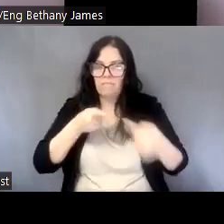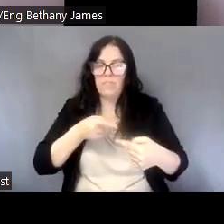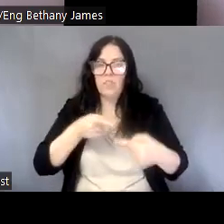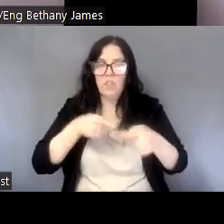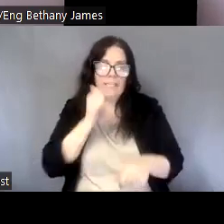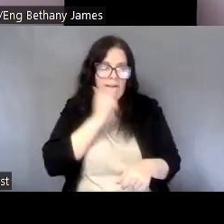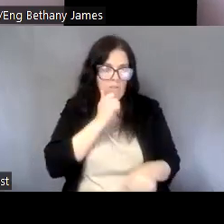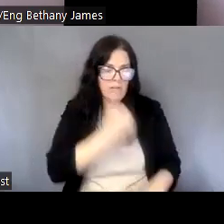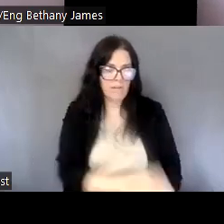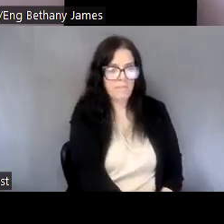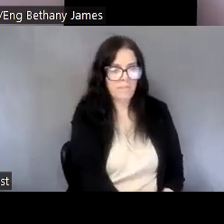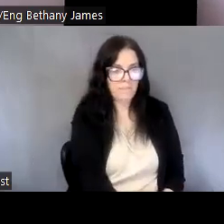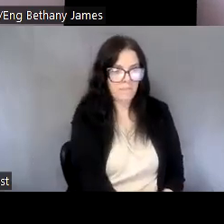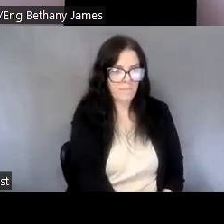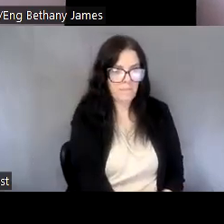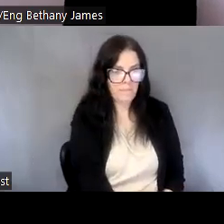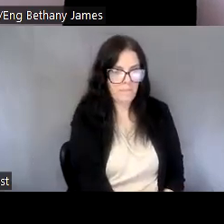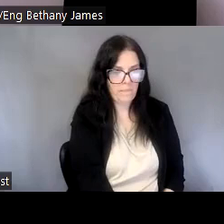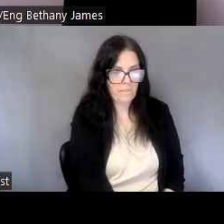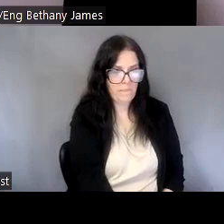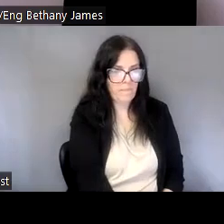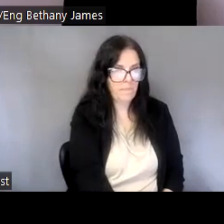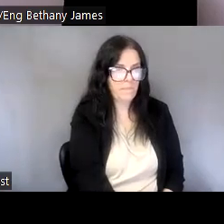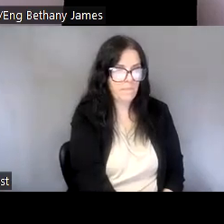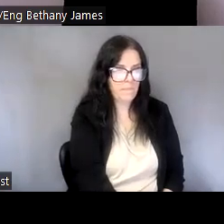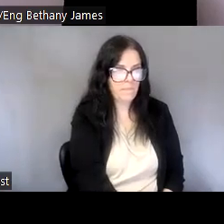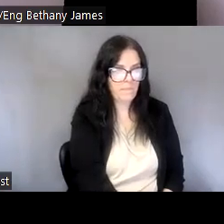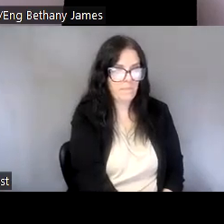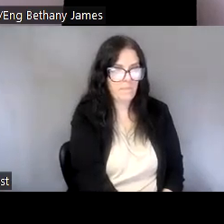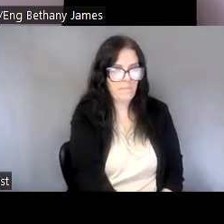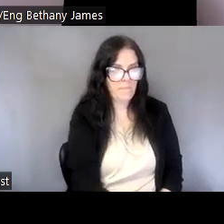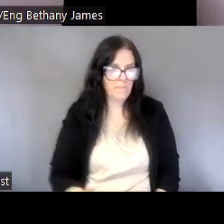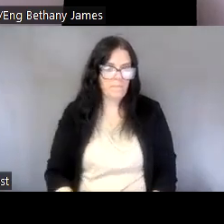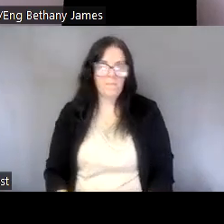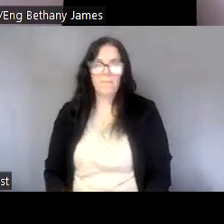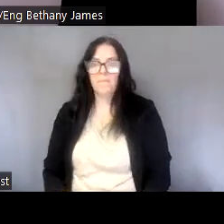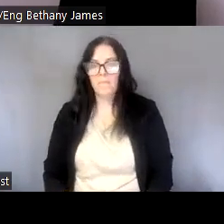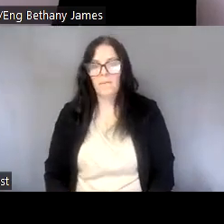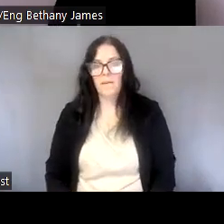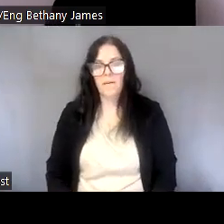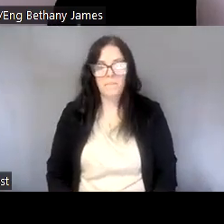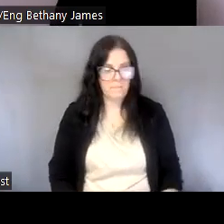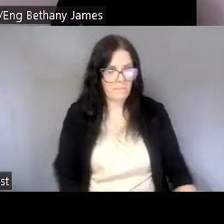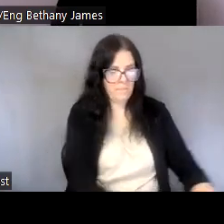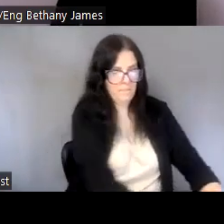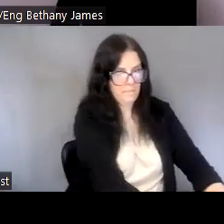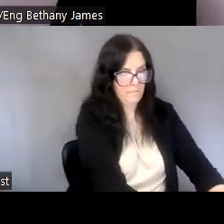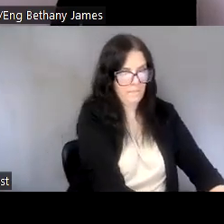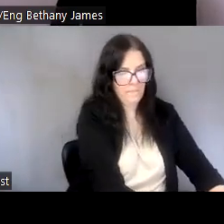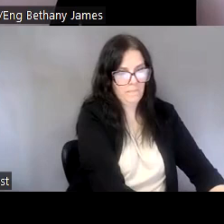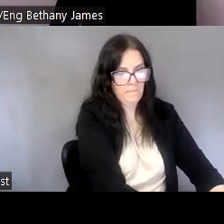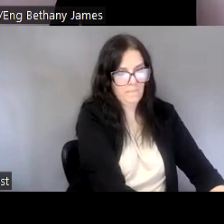Now, what I want to move to is, again, some of the prevalence of mental illness in the